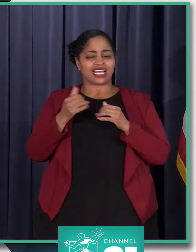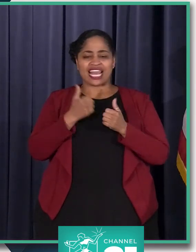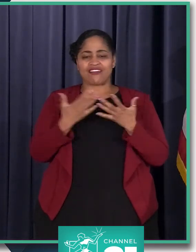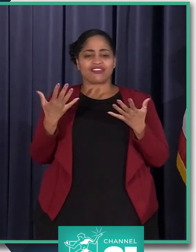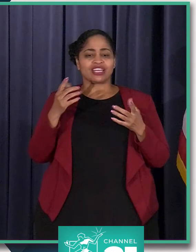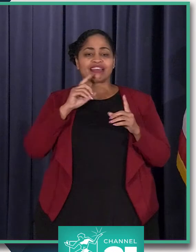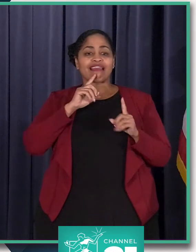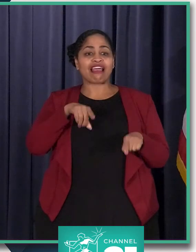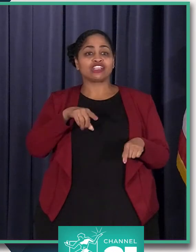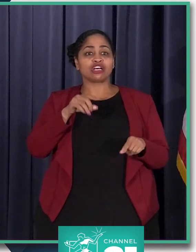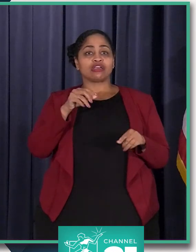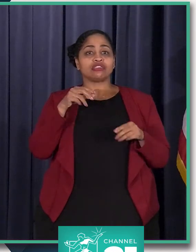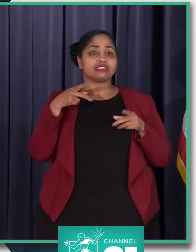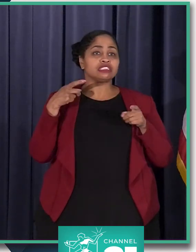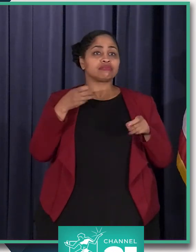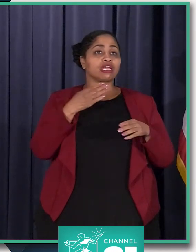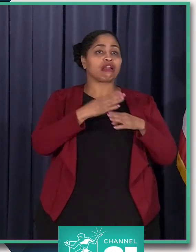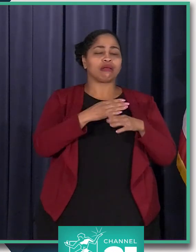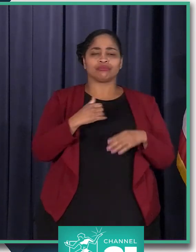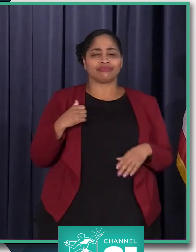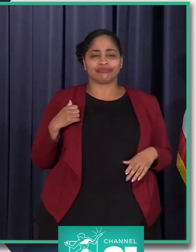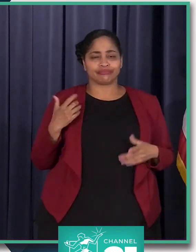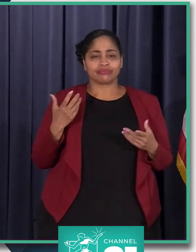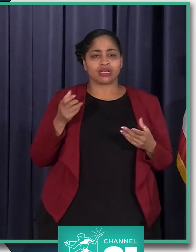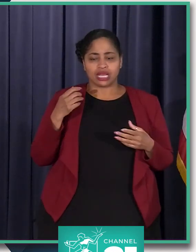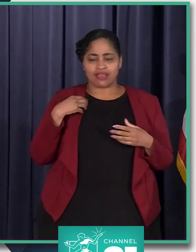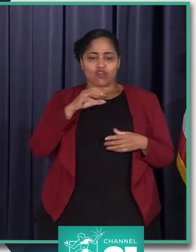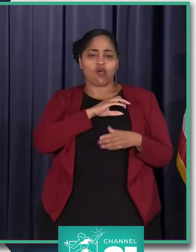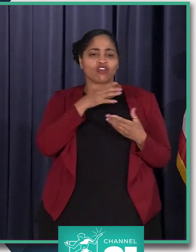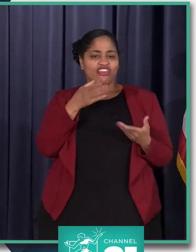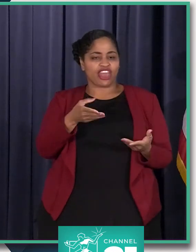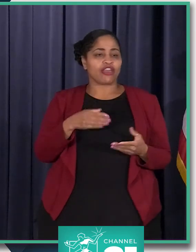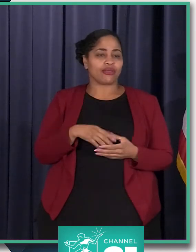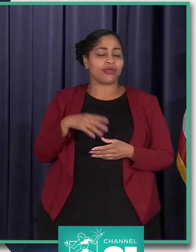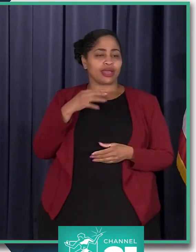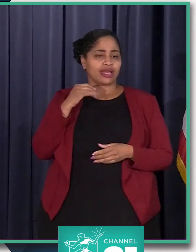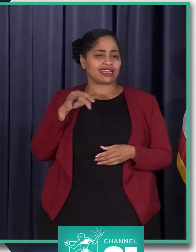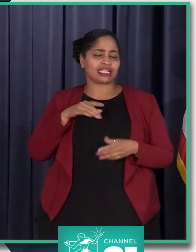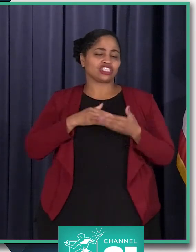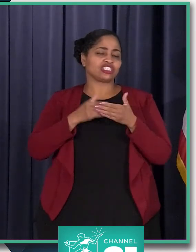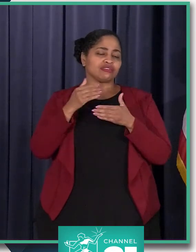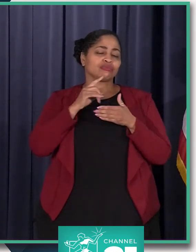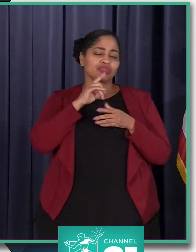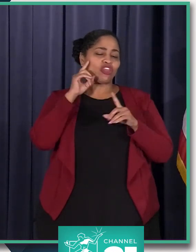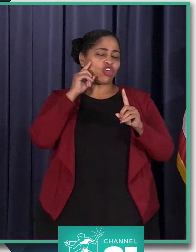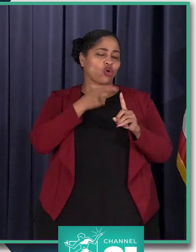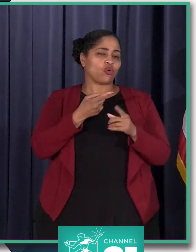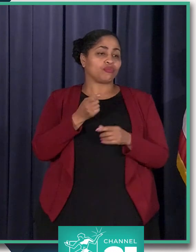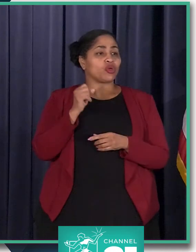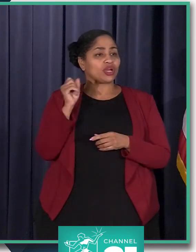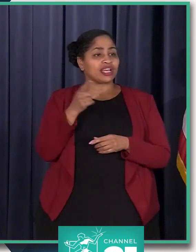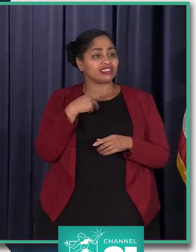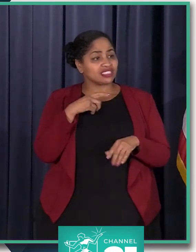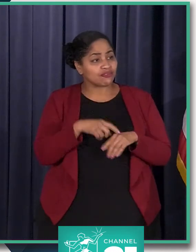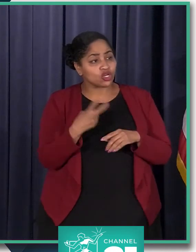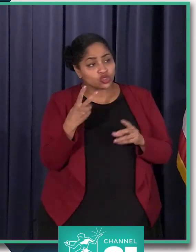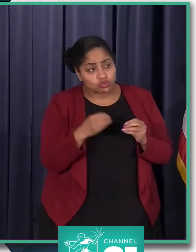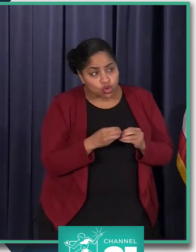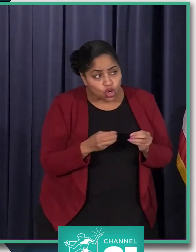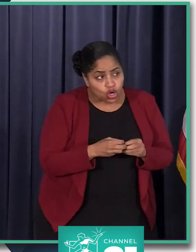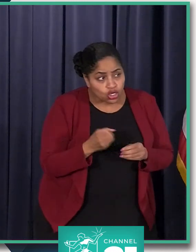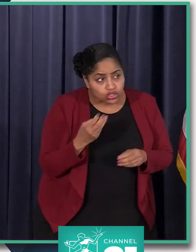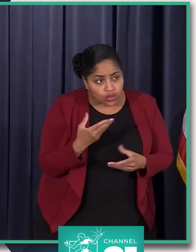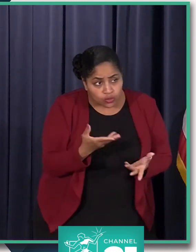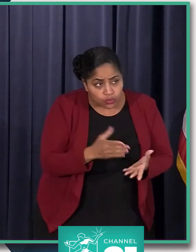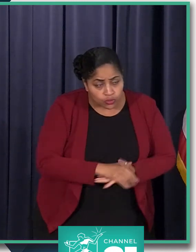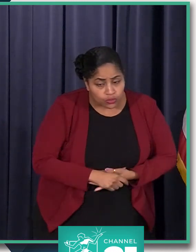humps. We'll have officers out enforcing the traffic laws, and that really is our next goal. Okay, we got time for two more. So